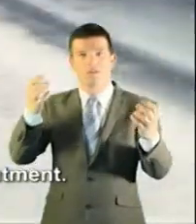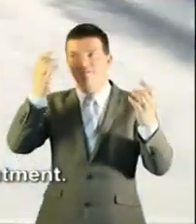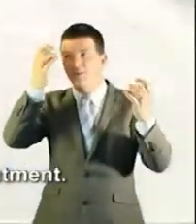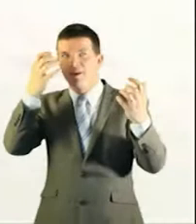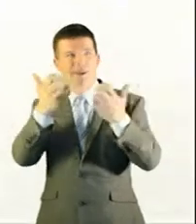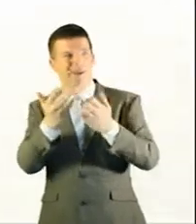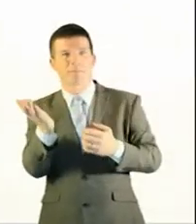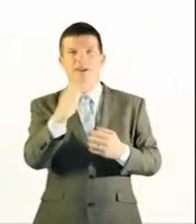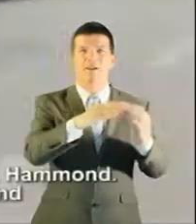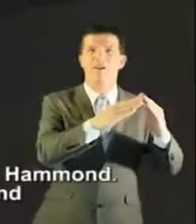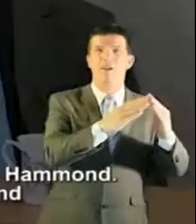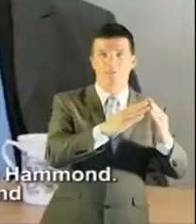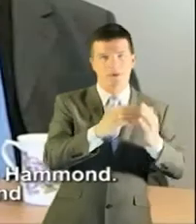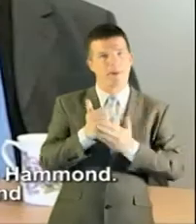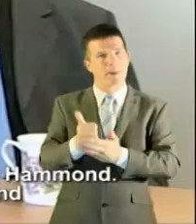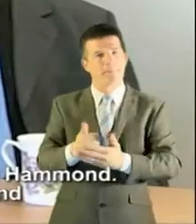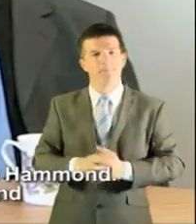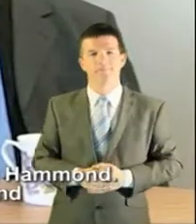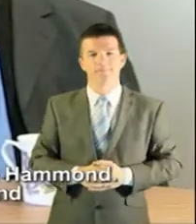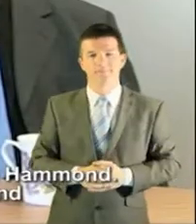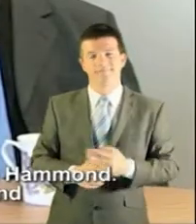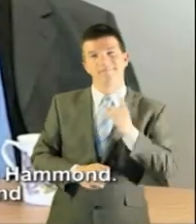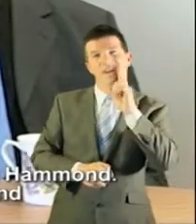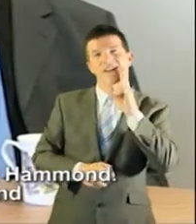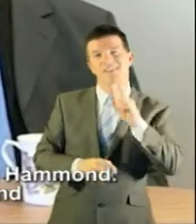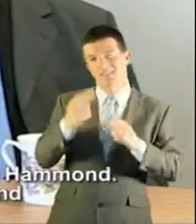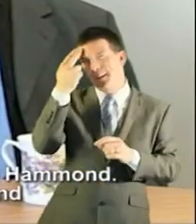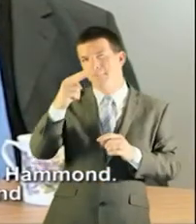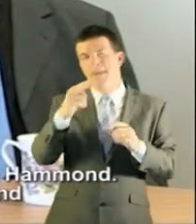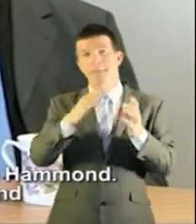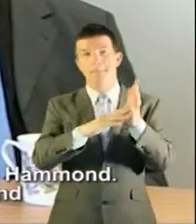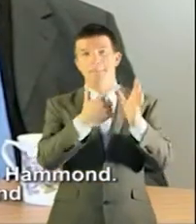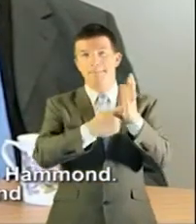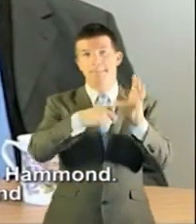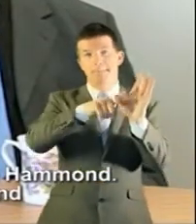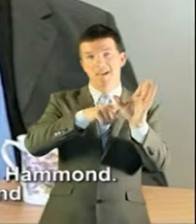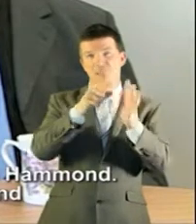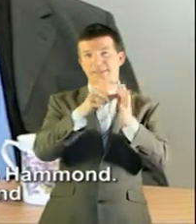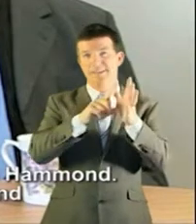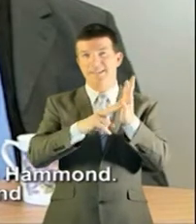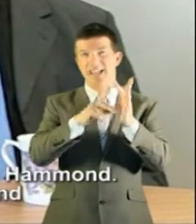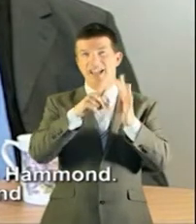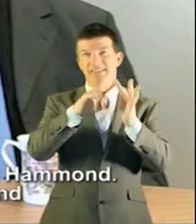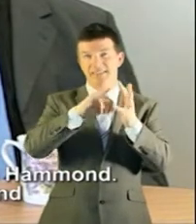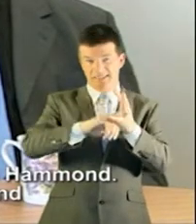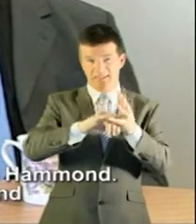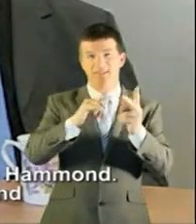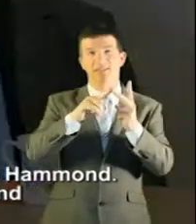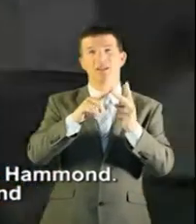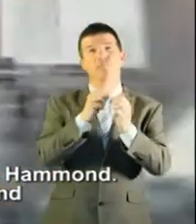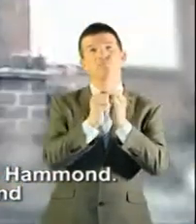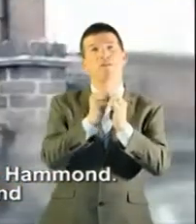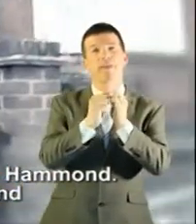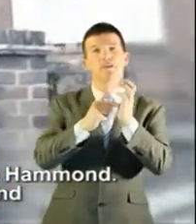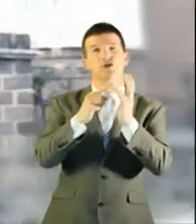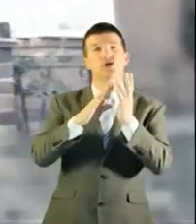back home. I am Mrs. Mary Davis and this is my brother Tom Hammond, and we both look after our elder